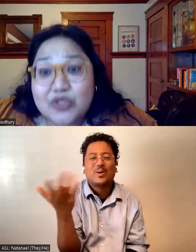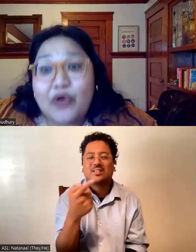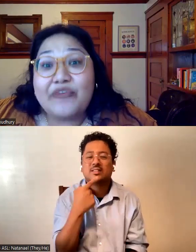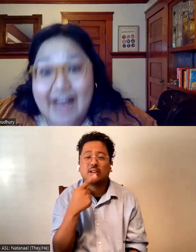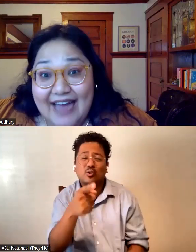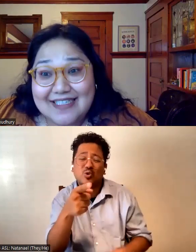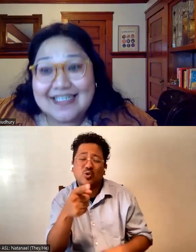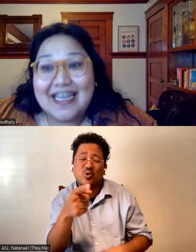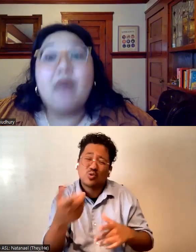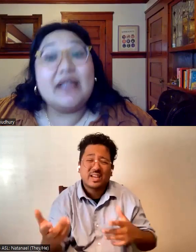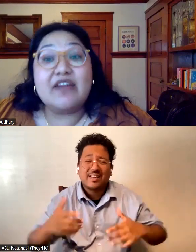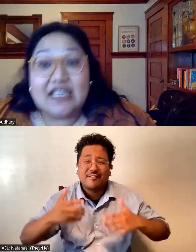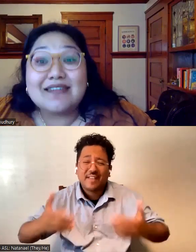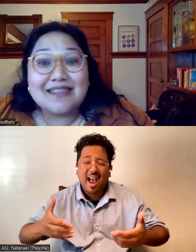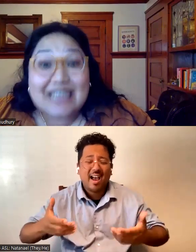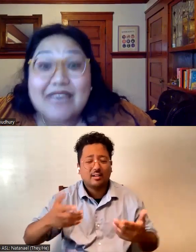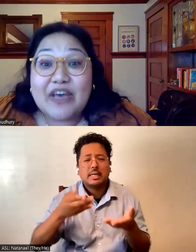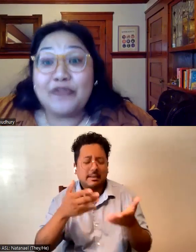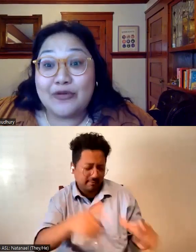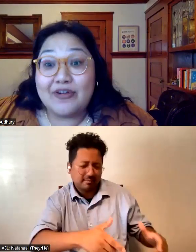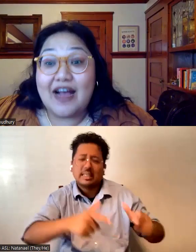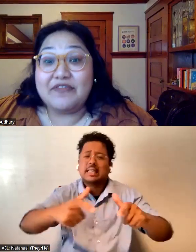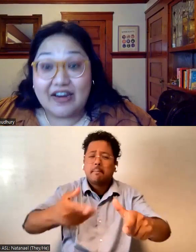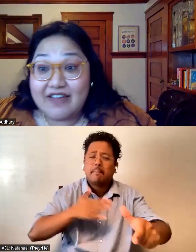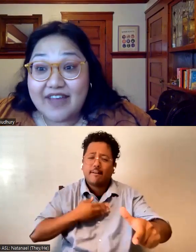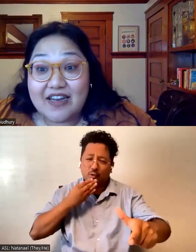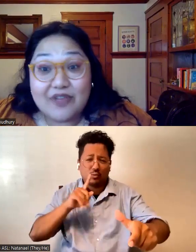getting so fat, but here, eat